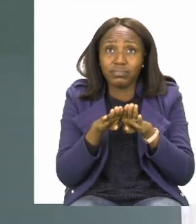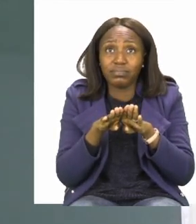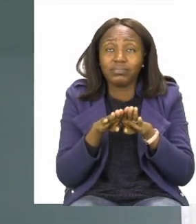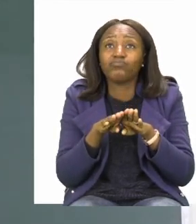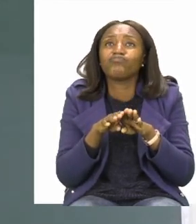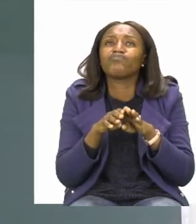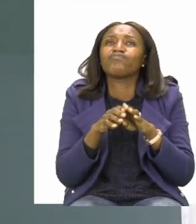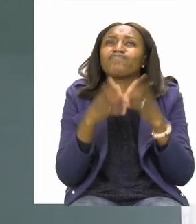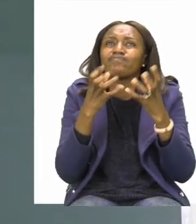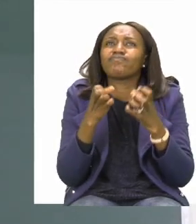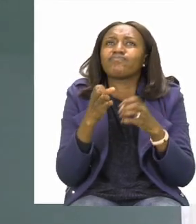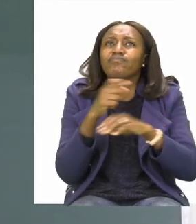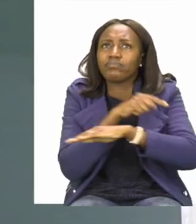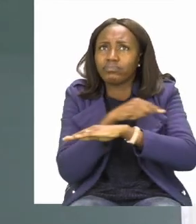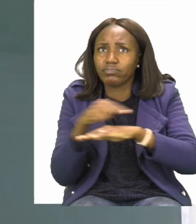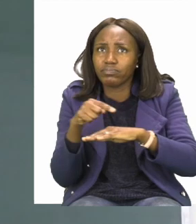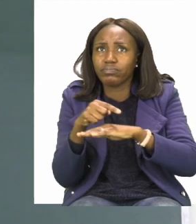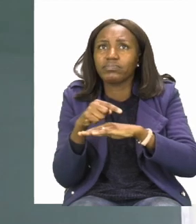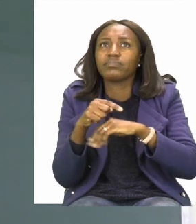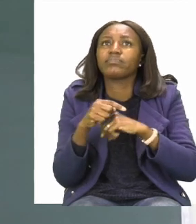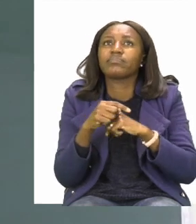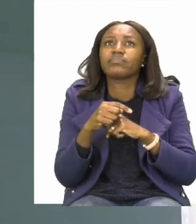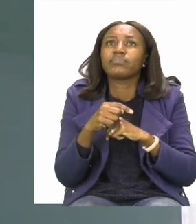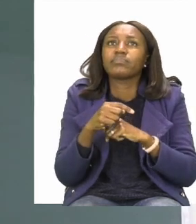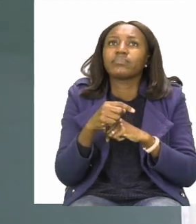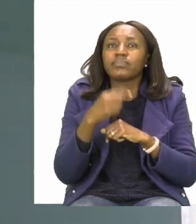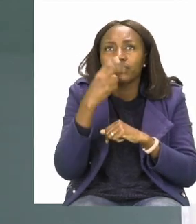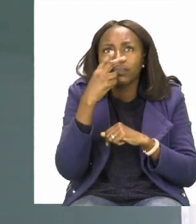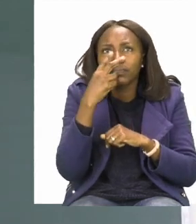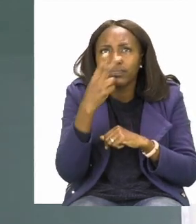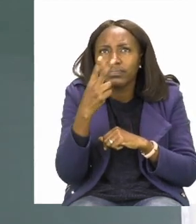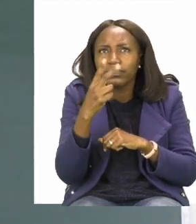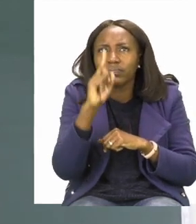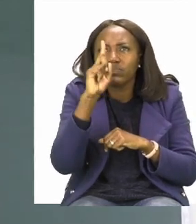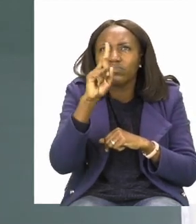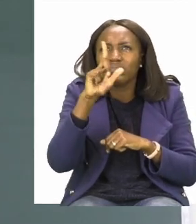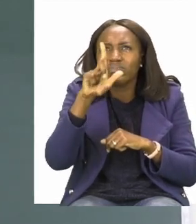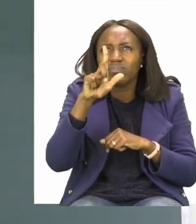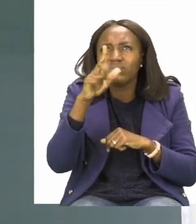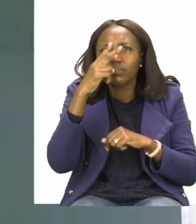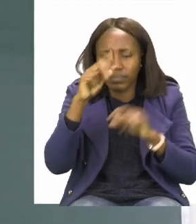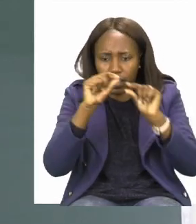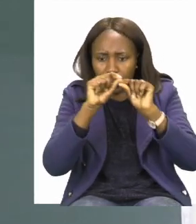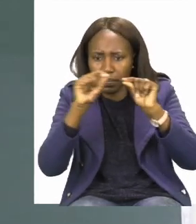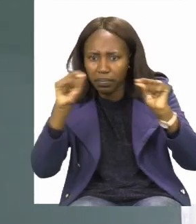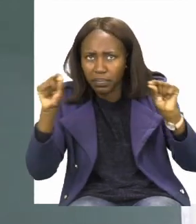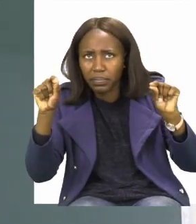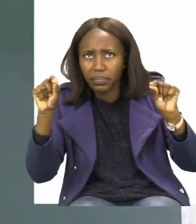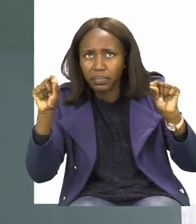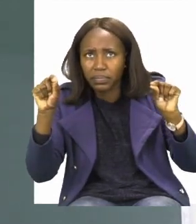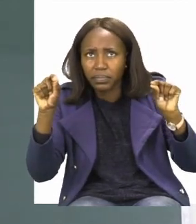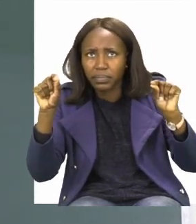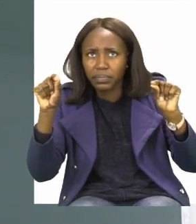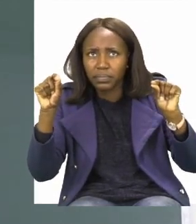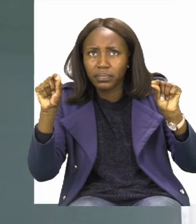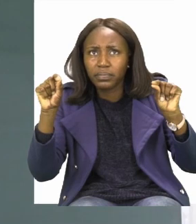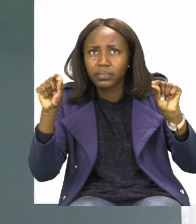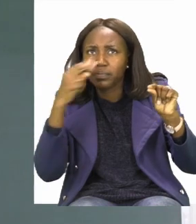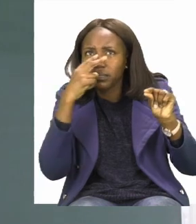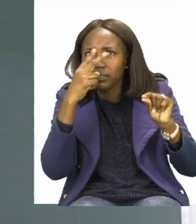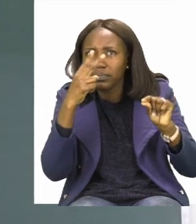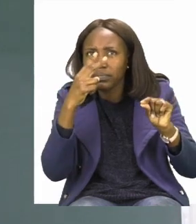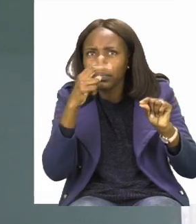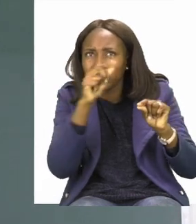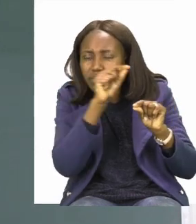our ruler. If I'm looking for 1 liter, I put it where the 1-liter mark is and I check with